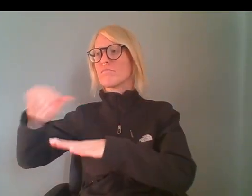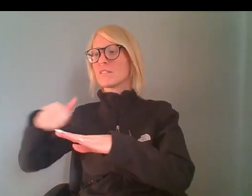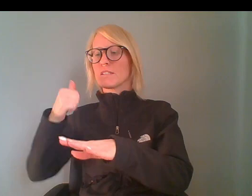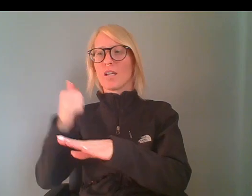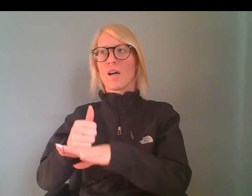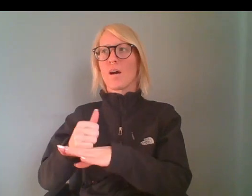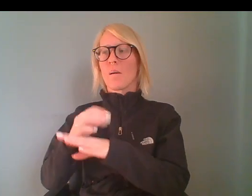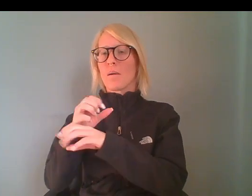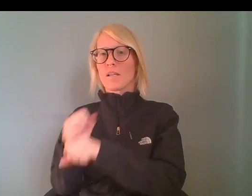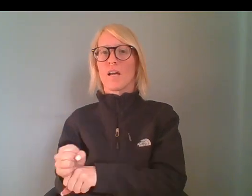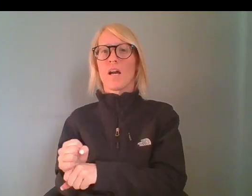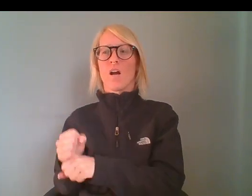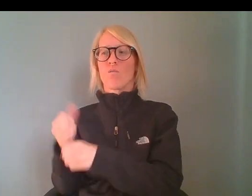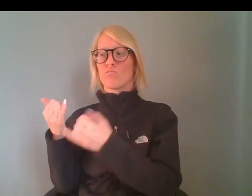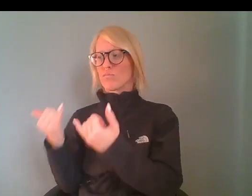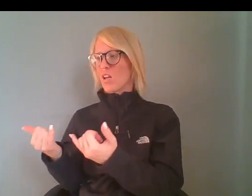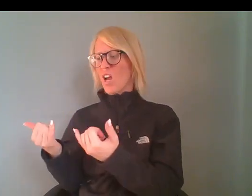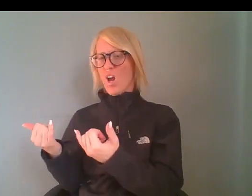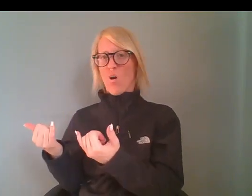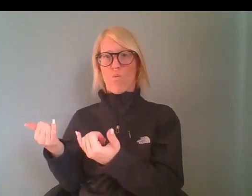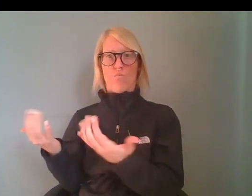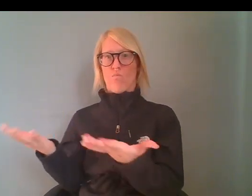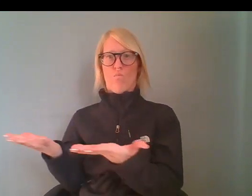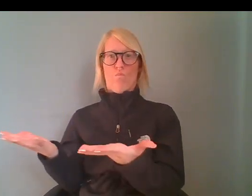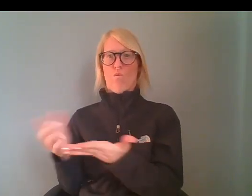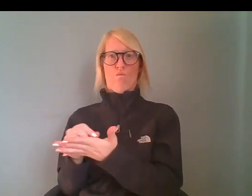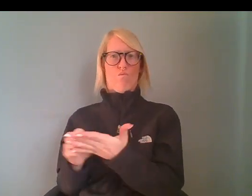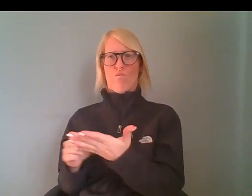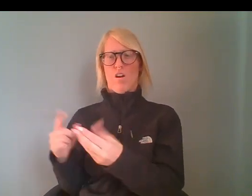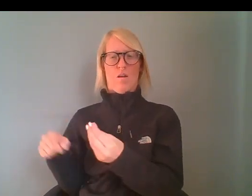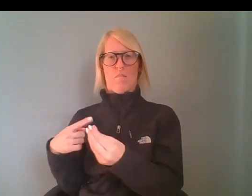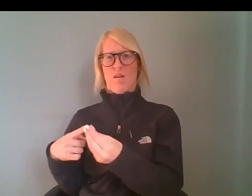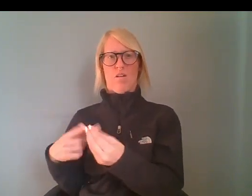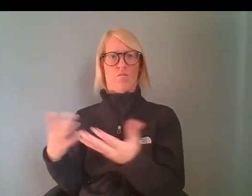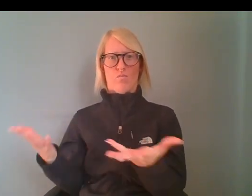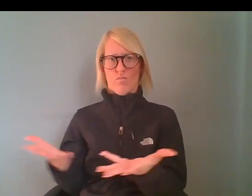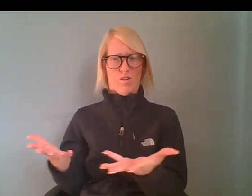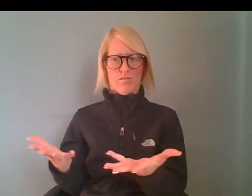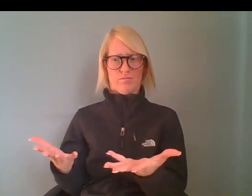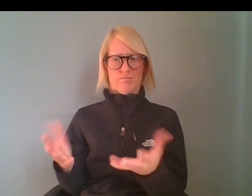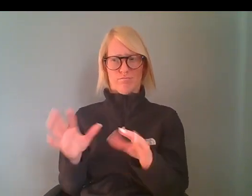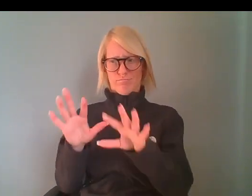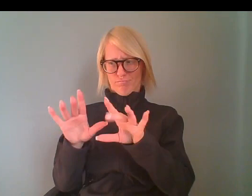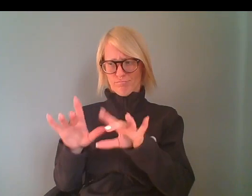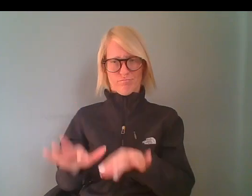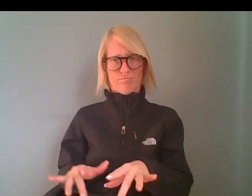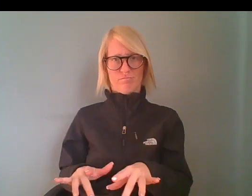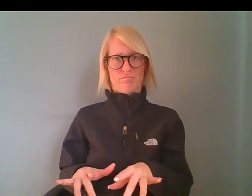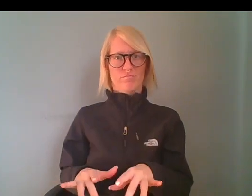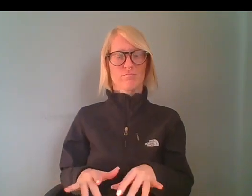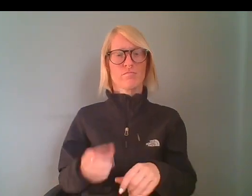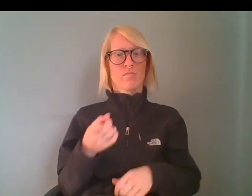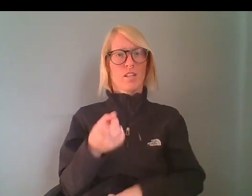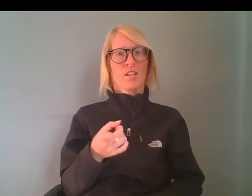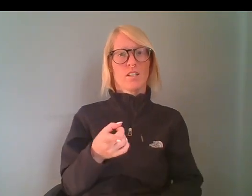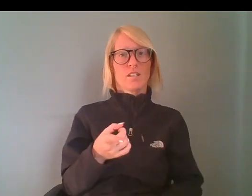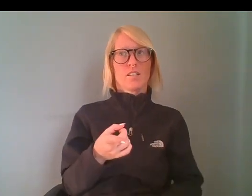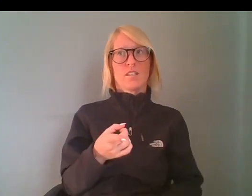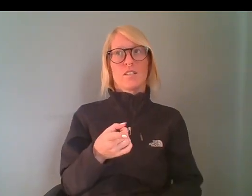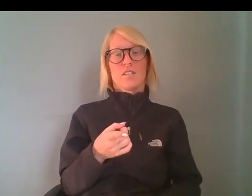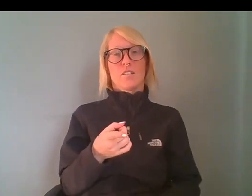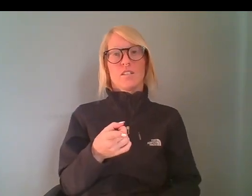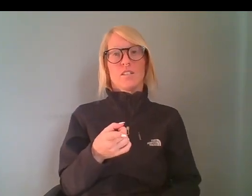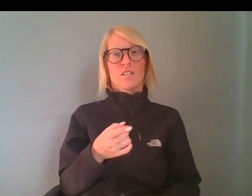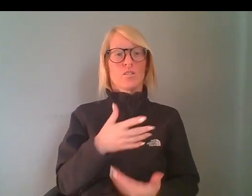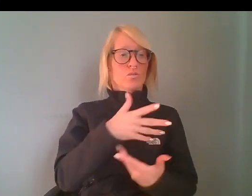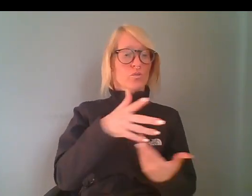these, if you see towards the bottom right here, chrisbrogan.com, he's one if you're wanting to get into social media and understanding blogging and other